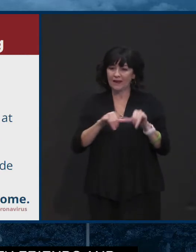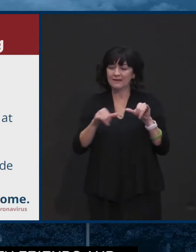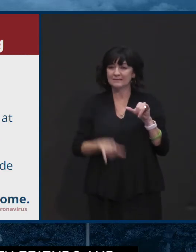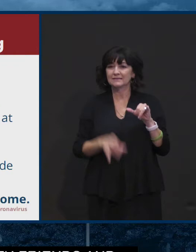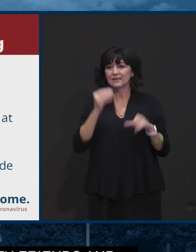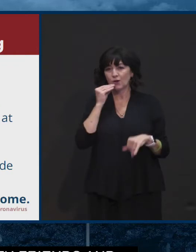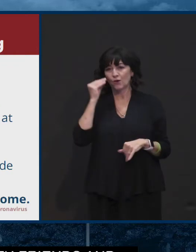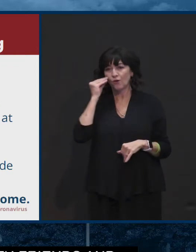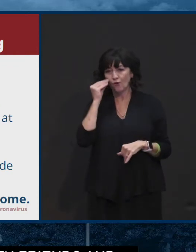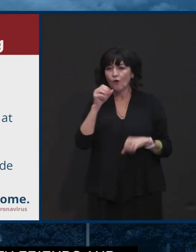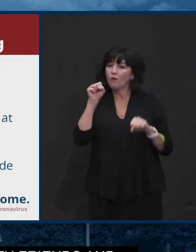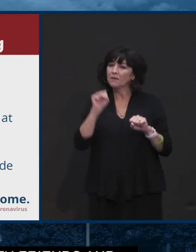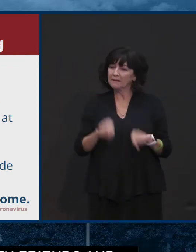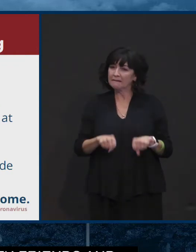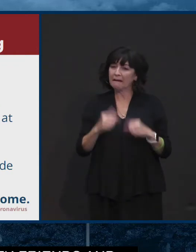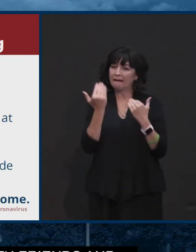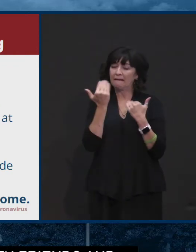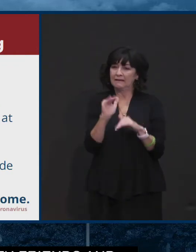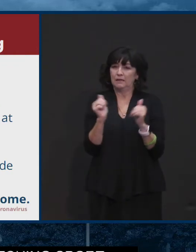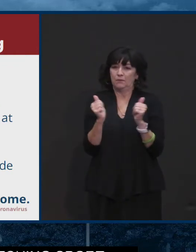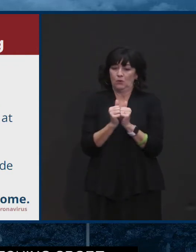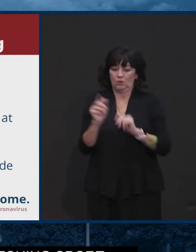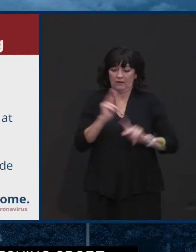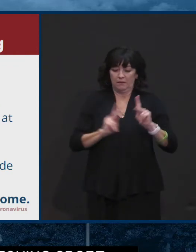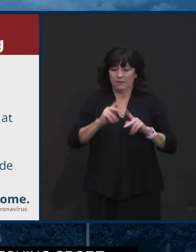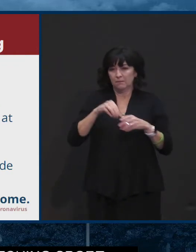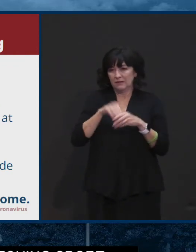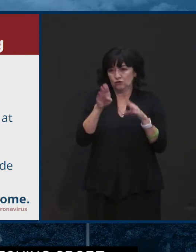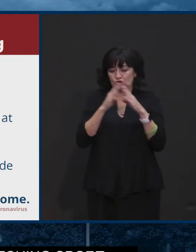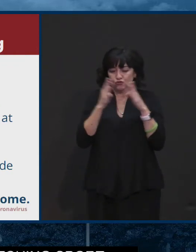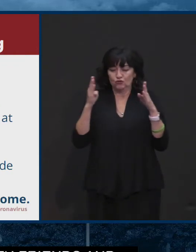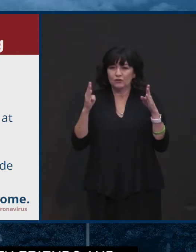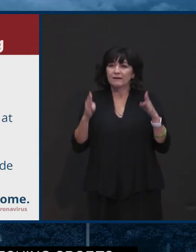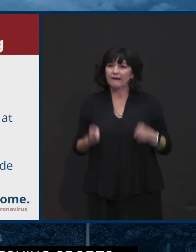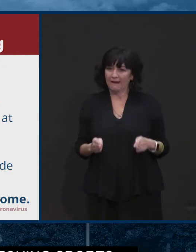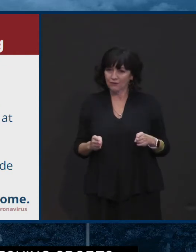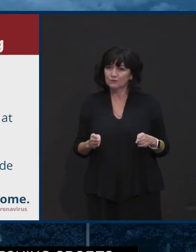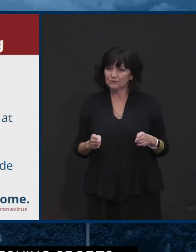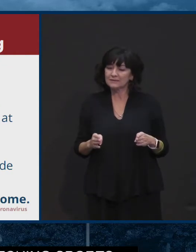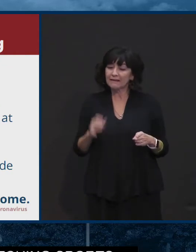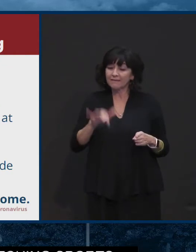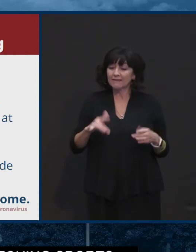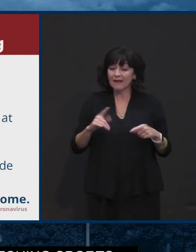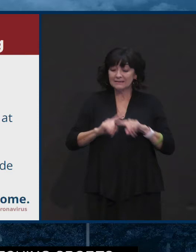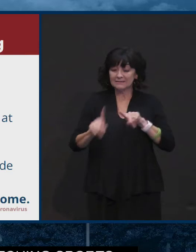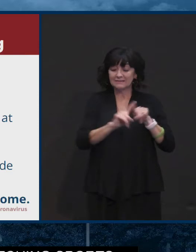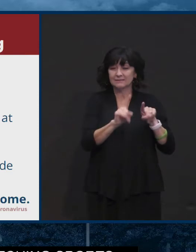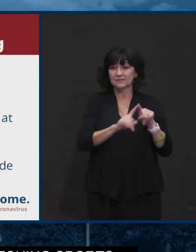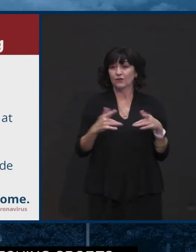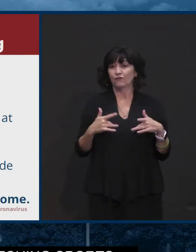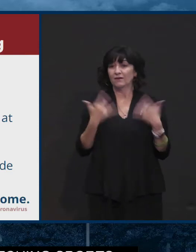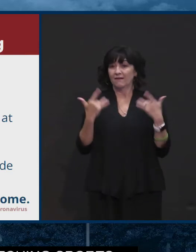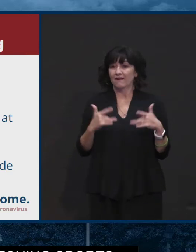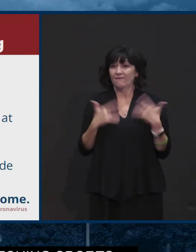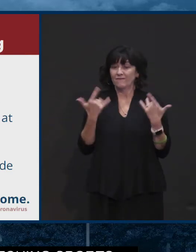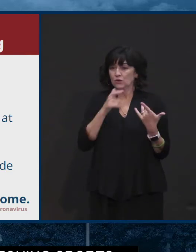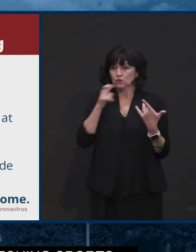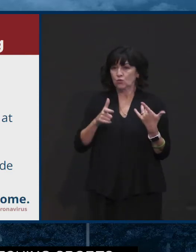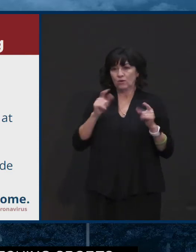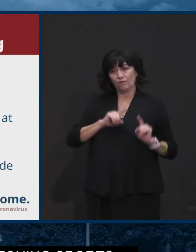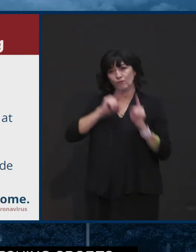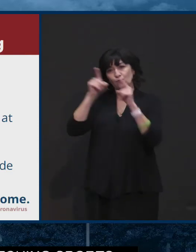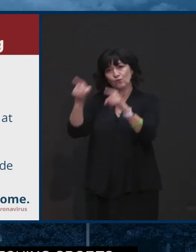of your household. We will look forward to providing other ideas, but again, really appreciate those who are asking the question about how they